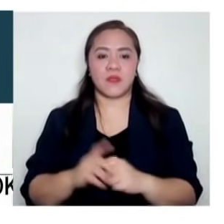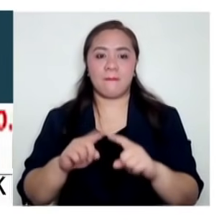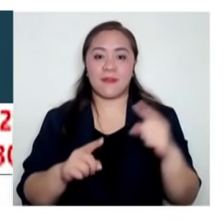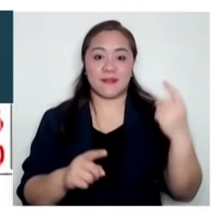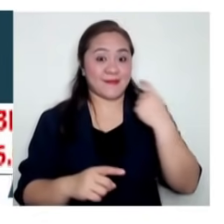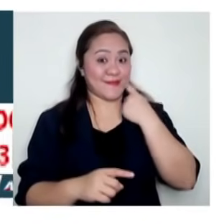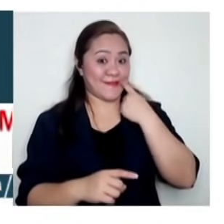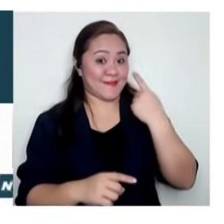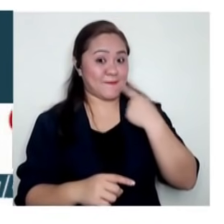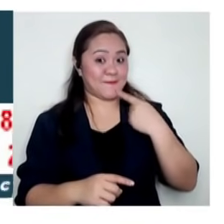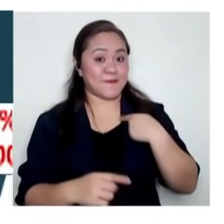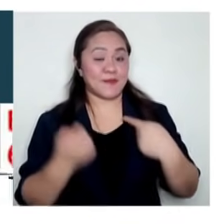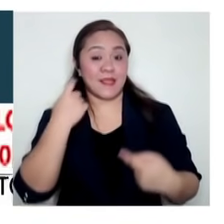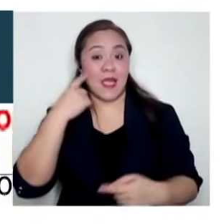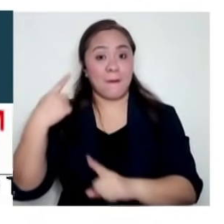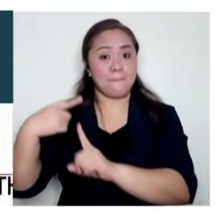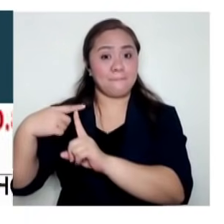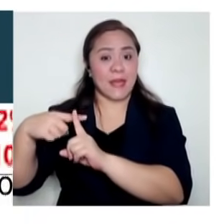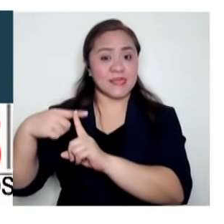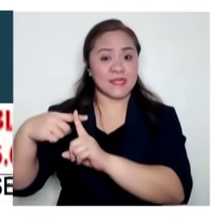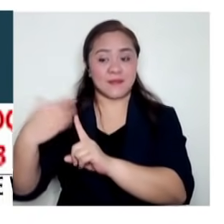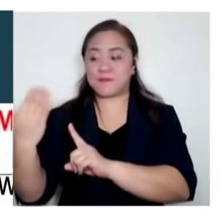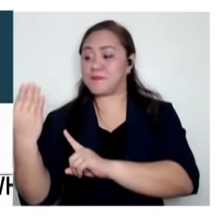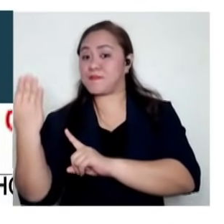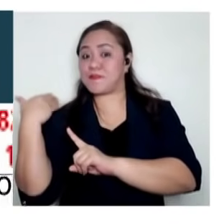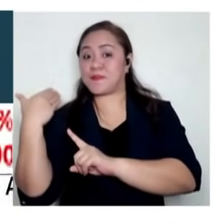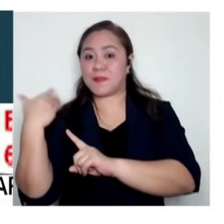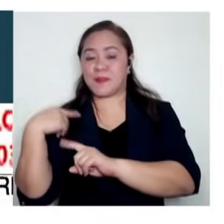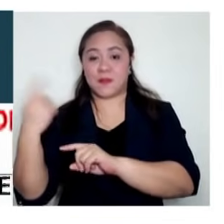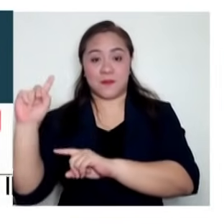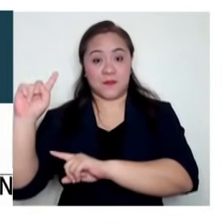samples from the first test.